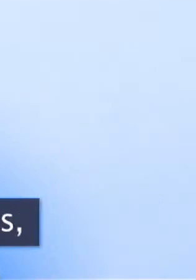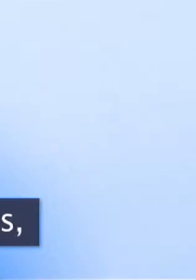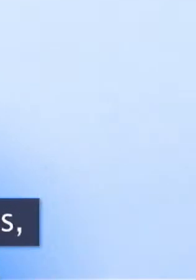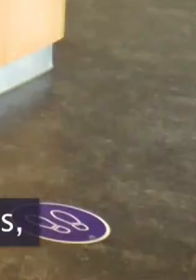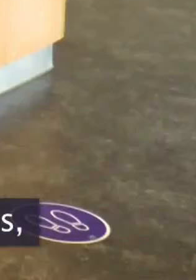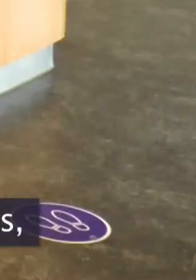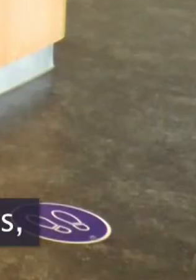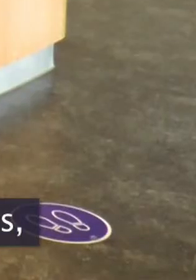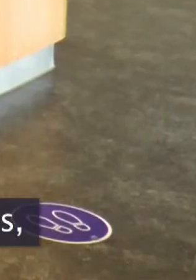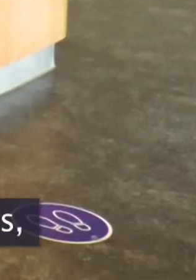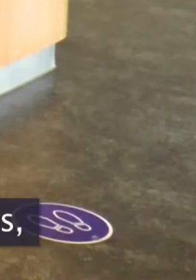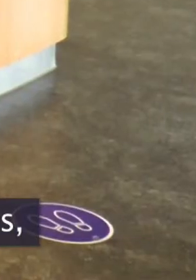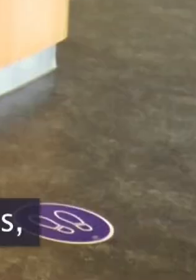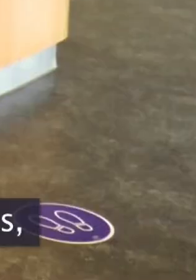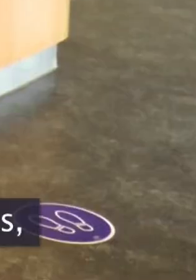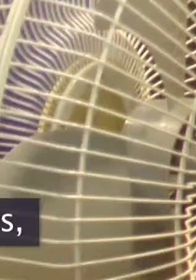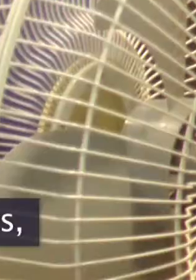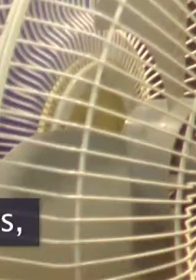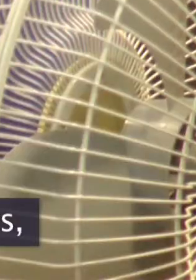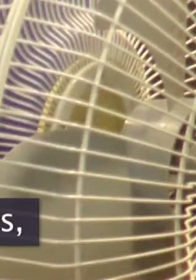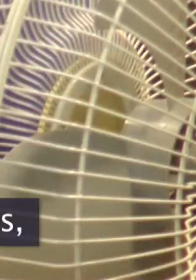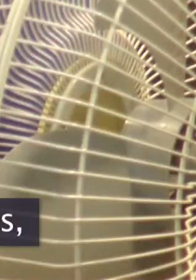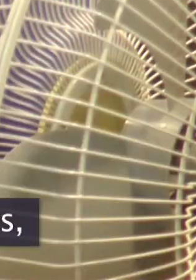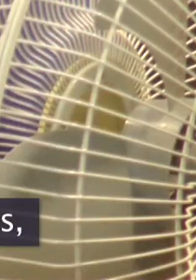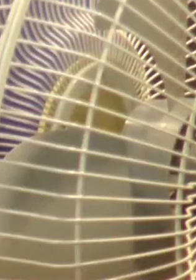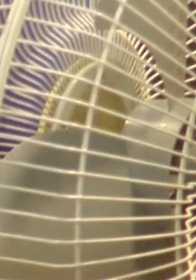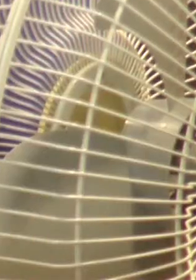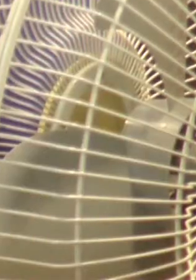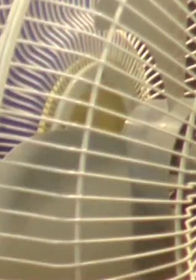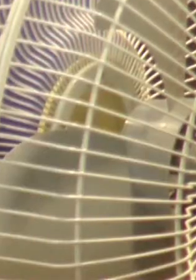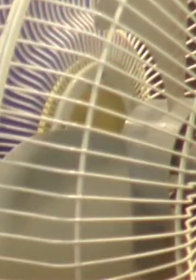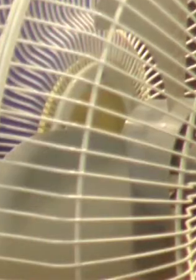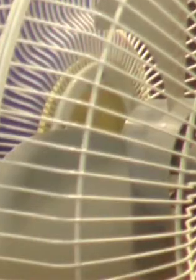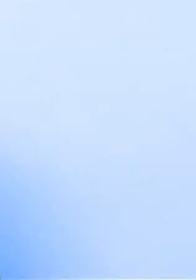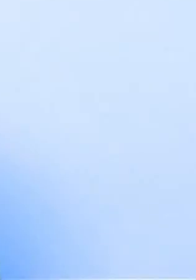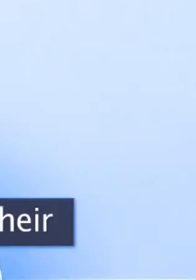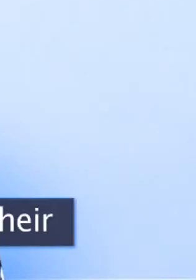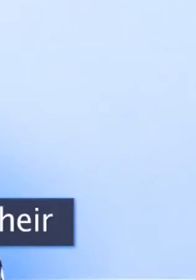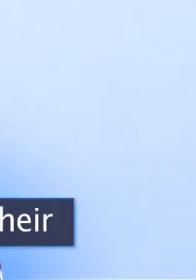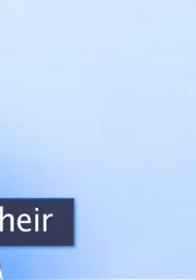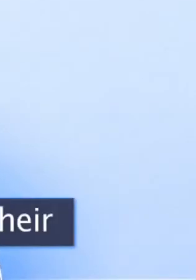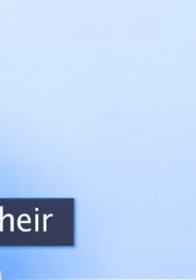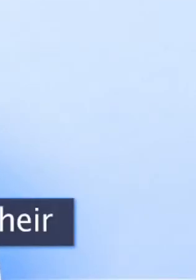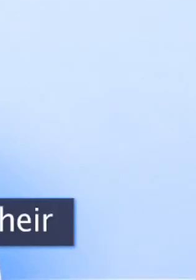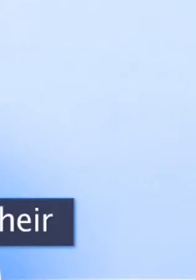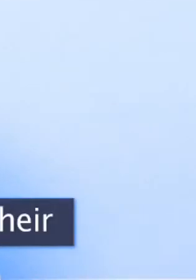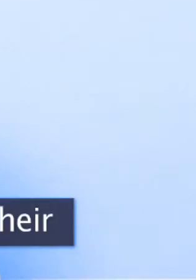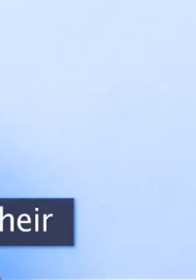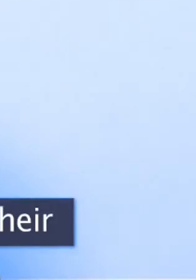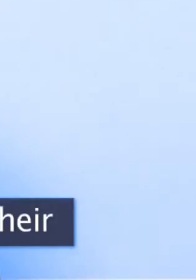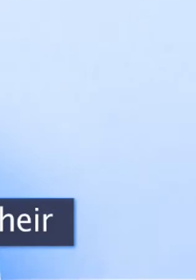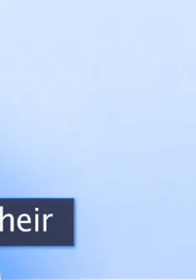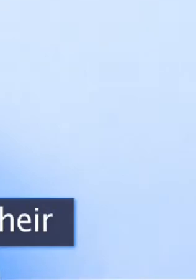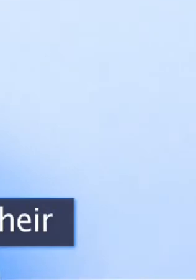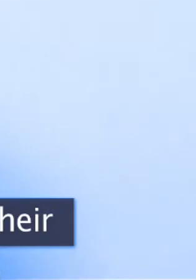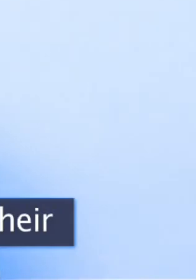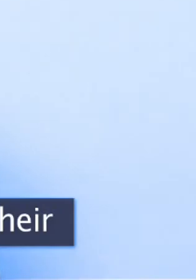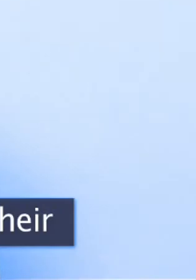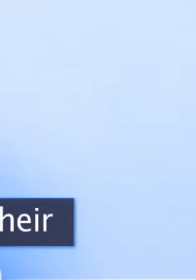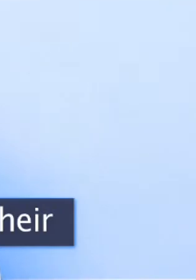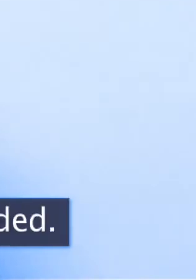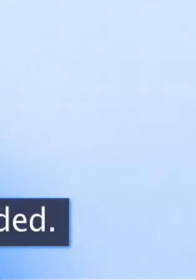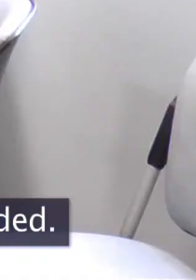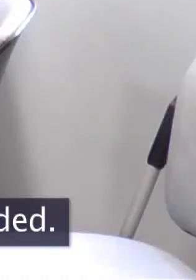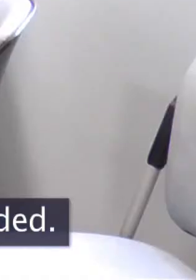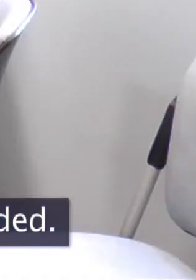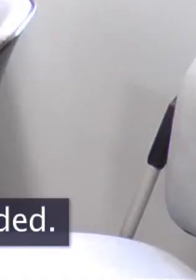phenomenal hours, they've not taken the time out for themselves, their health and well-being, but they've done that out of dedication and